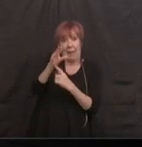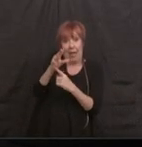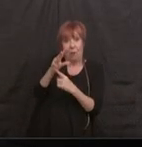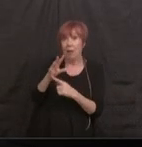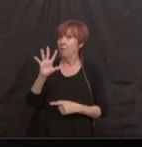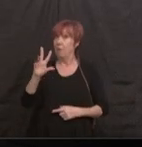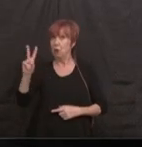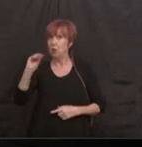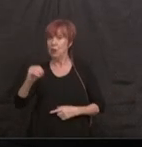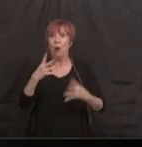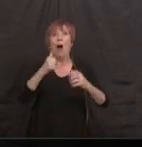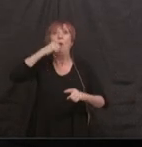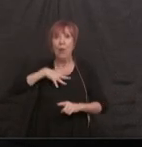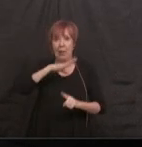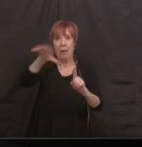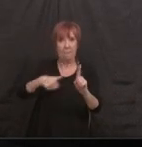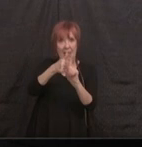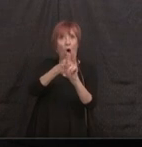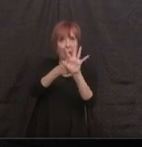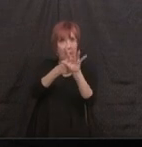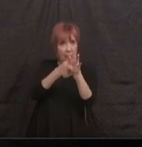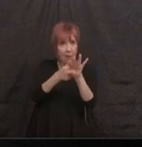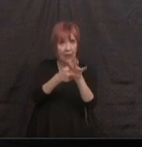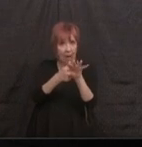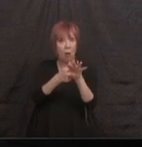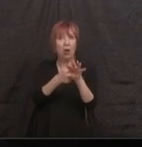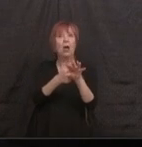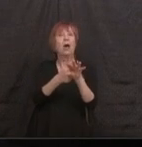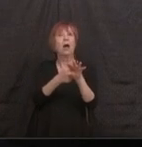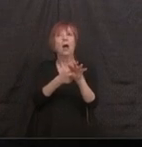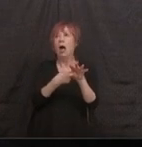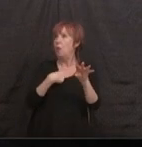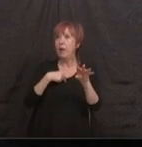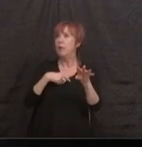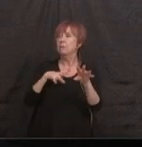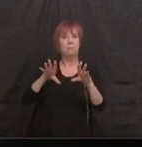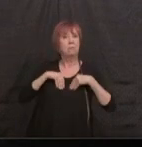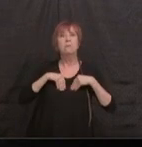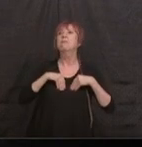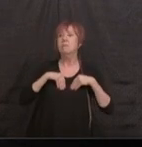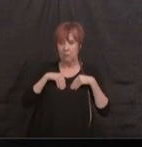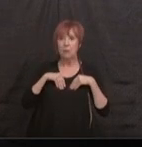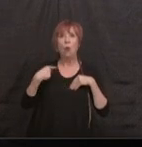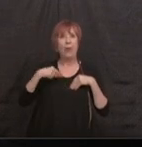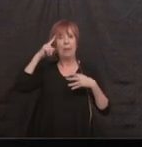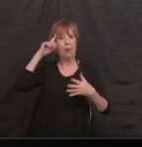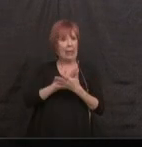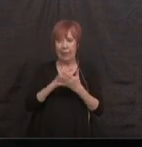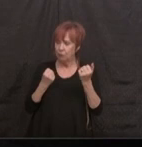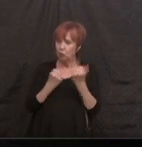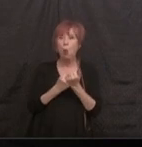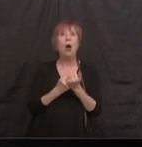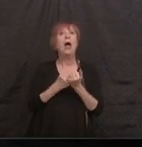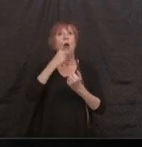we really take that to heart, and we aren't kind of making that up. We really believe in women and in